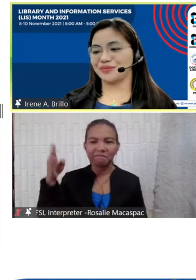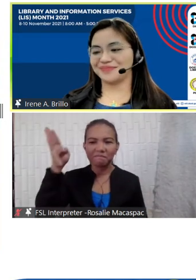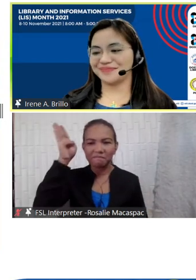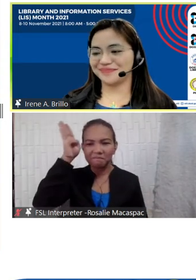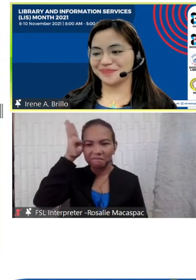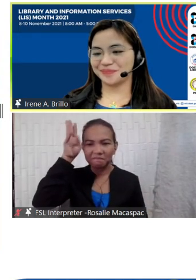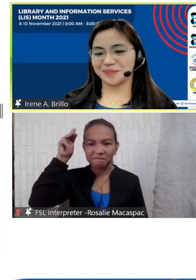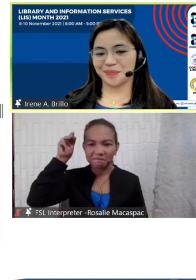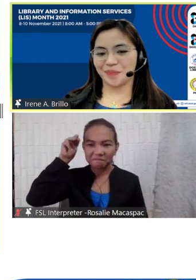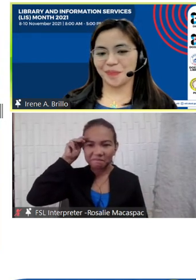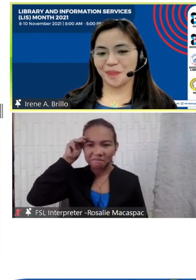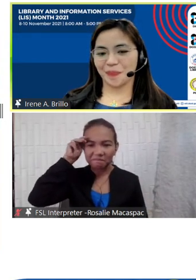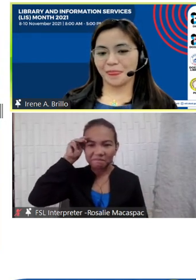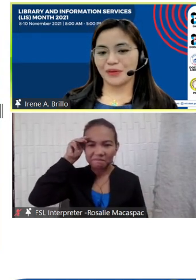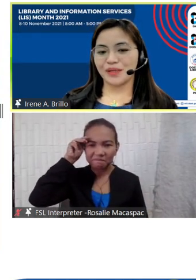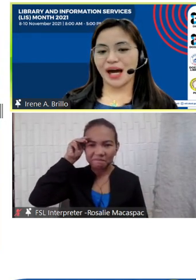Mercado.